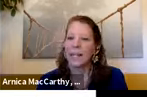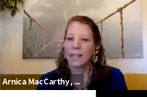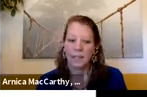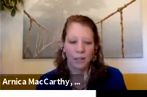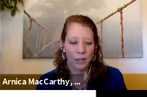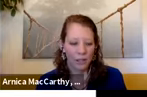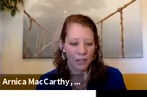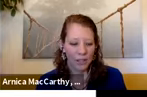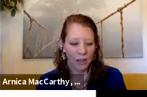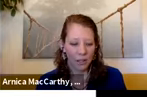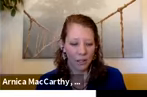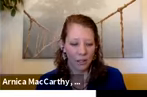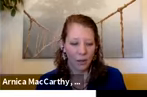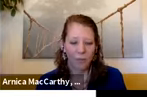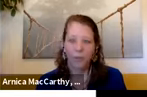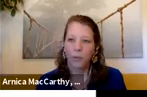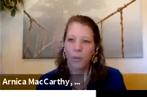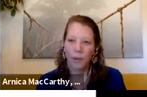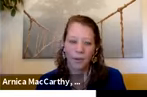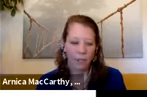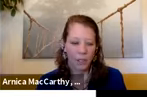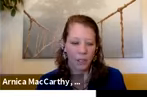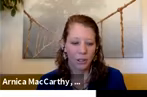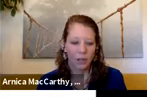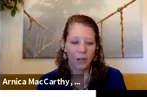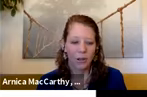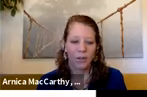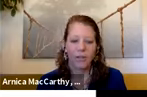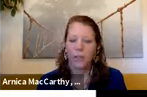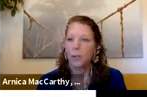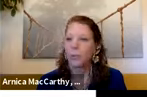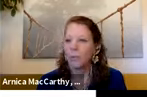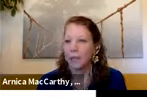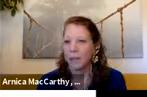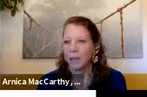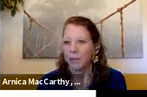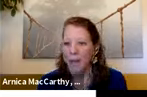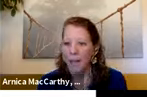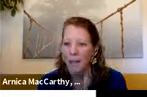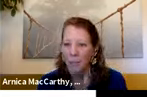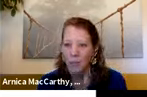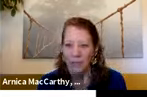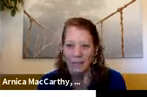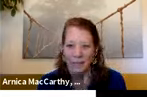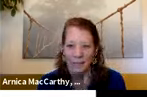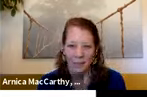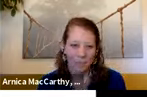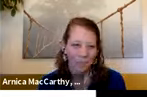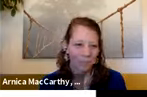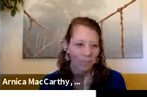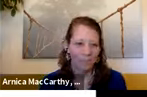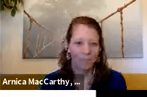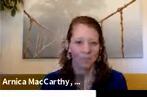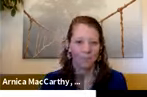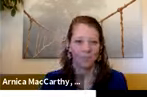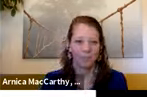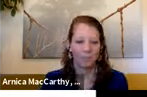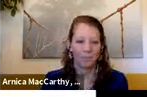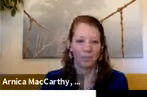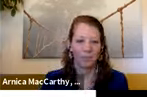Now I'd like to turn it over to Oscar for more information on the virtual meeting format and process.